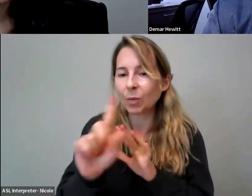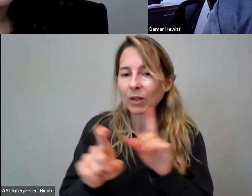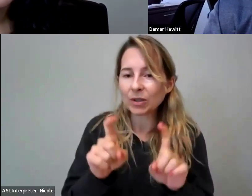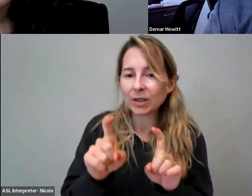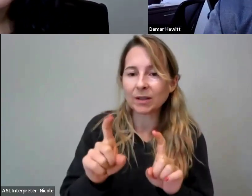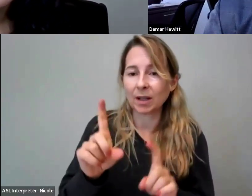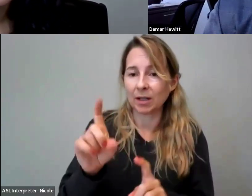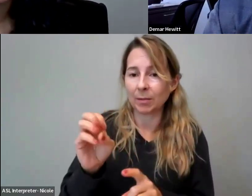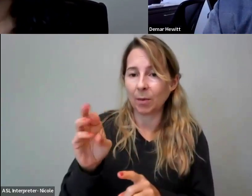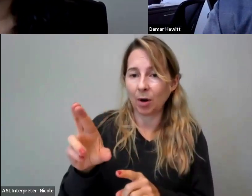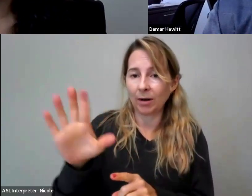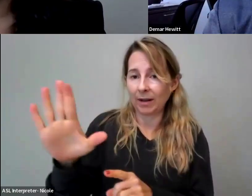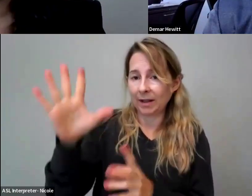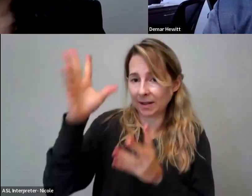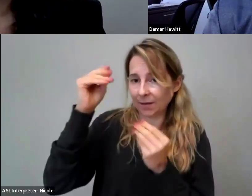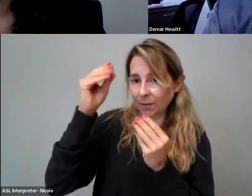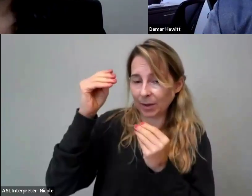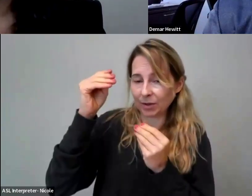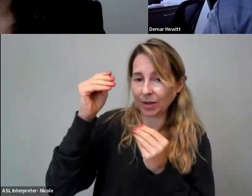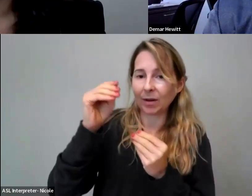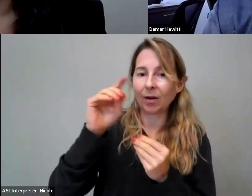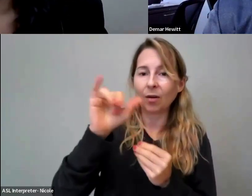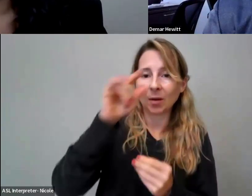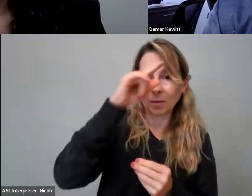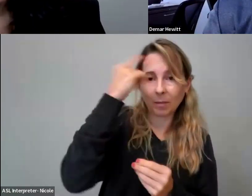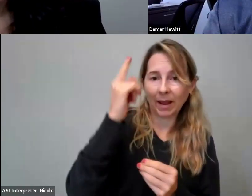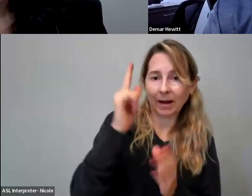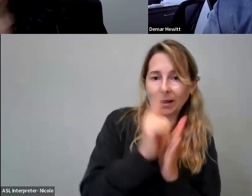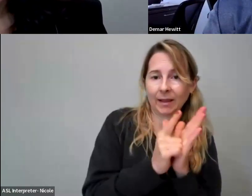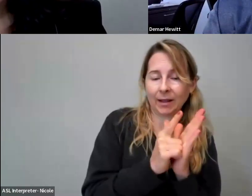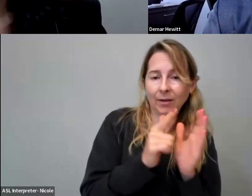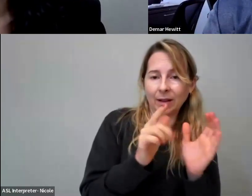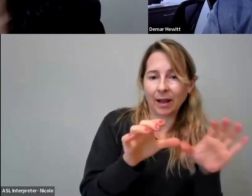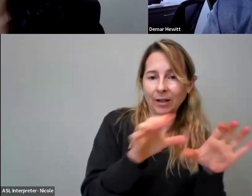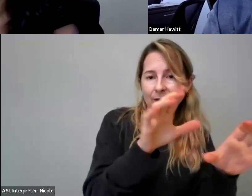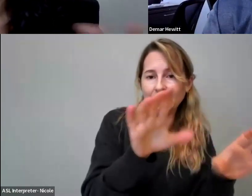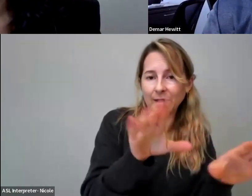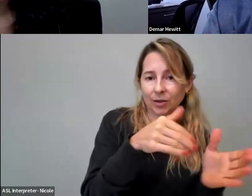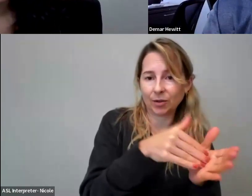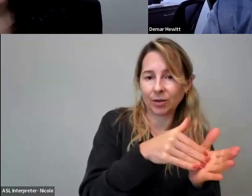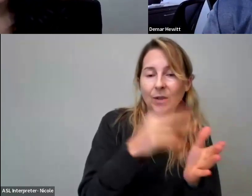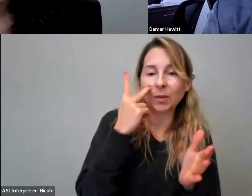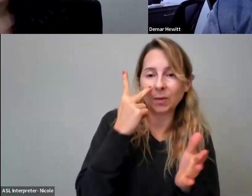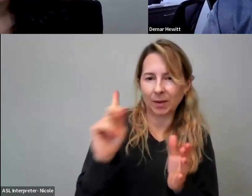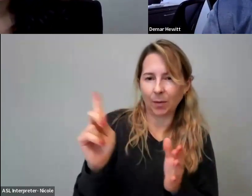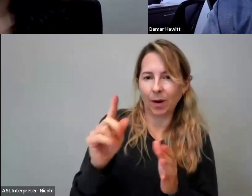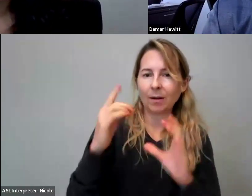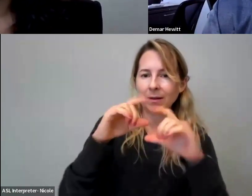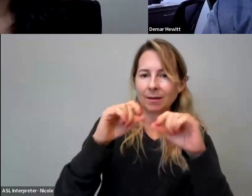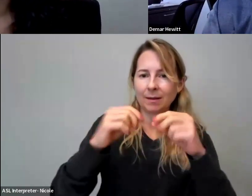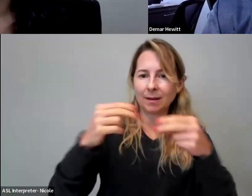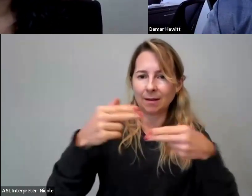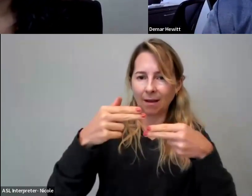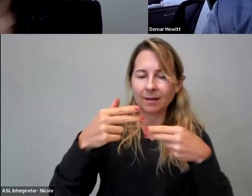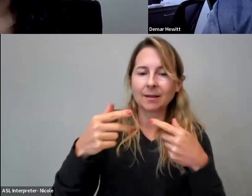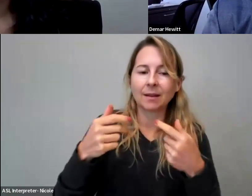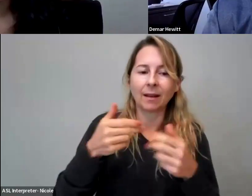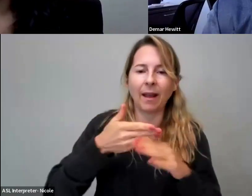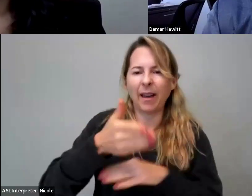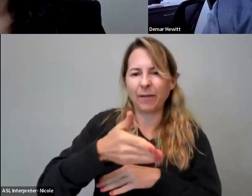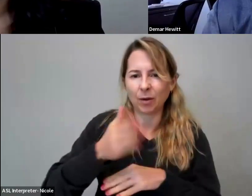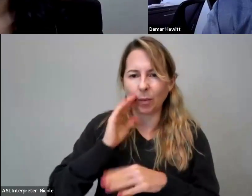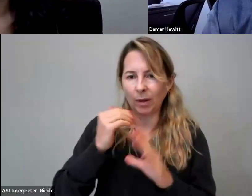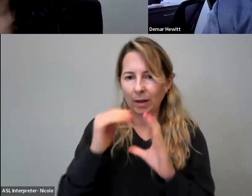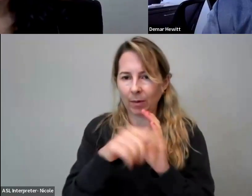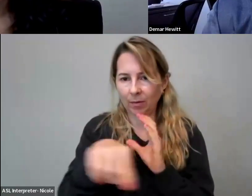information, as well as the information for the BLAC Legal Action Center, will be in the slides, which will follow after the presentation is